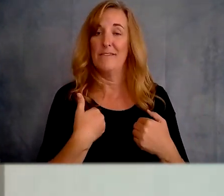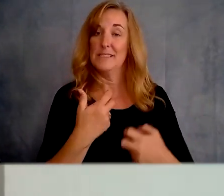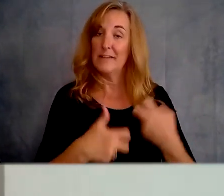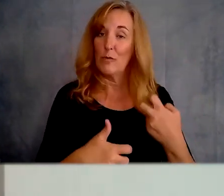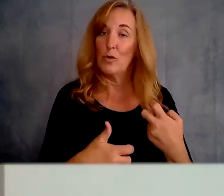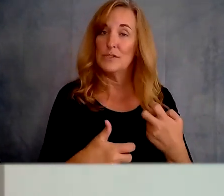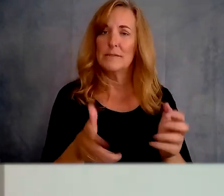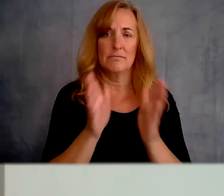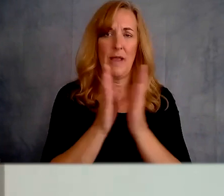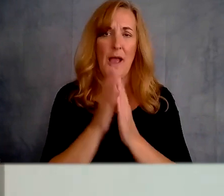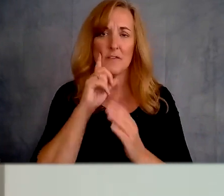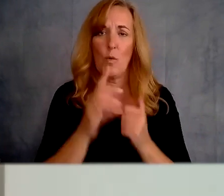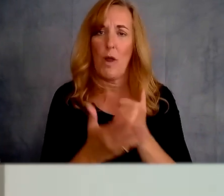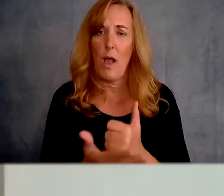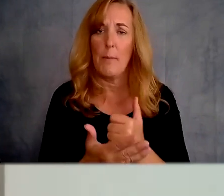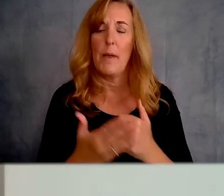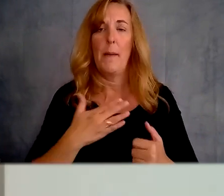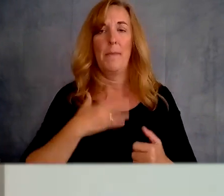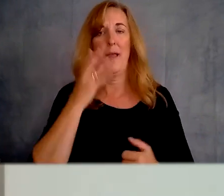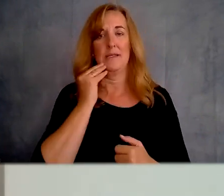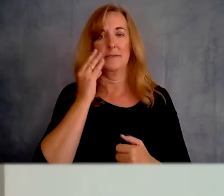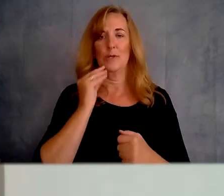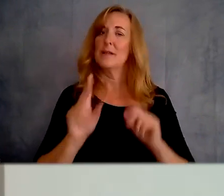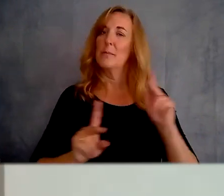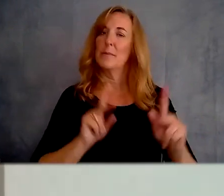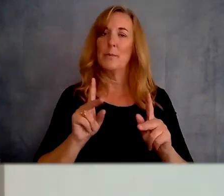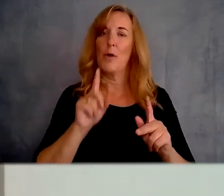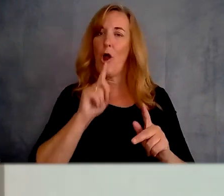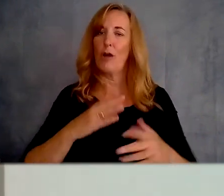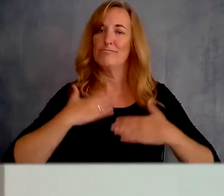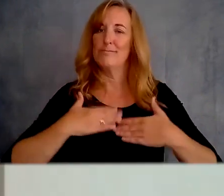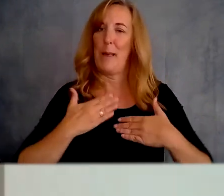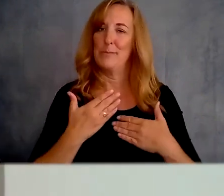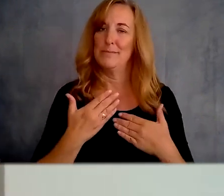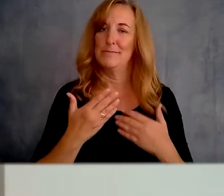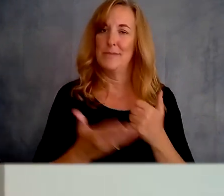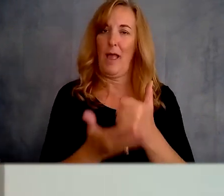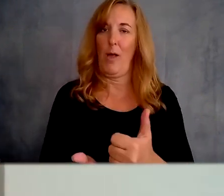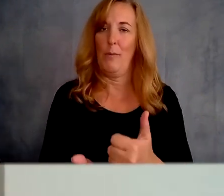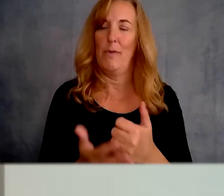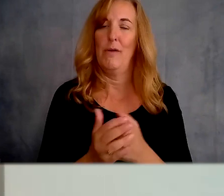help. My experience is that people are always glad to help. And so,